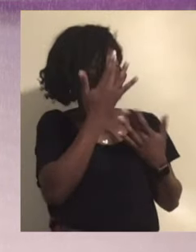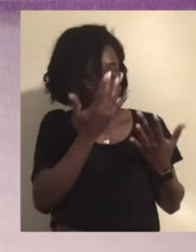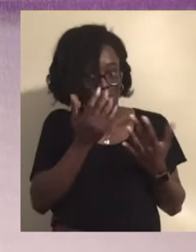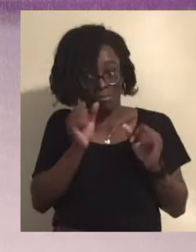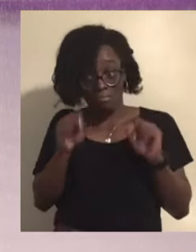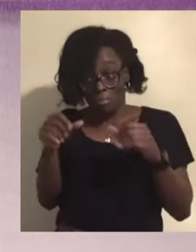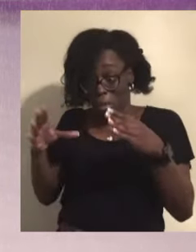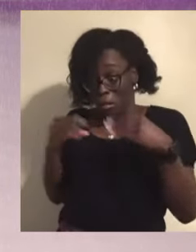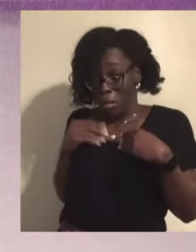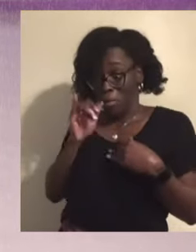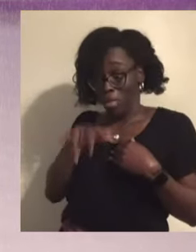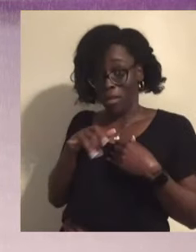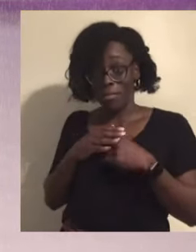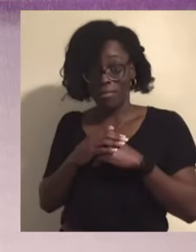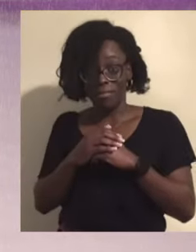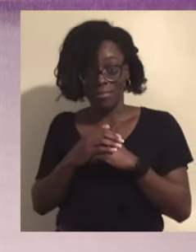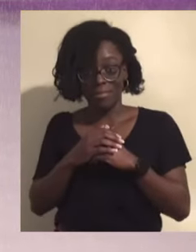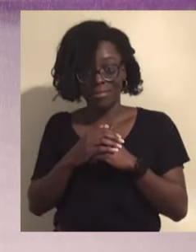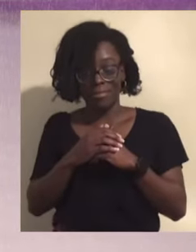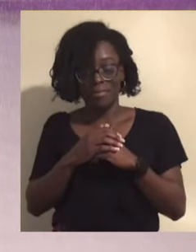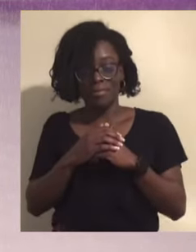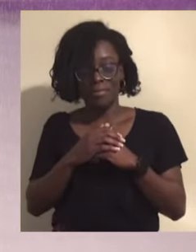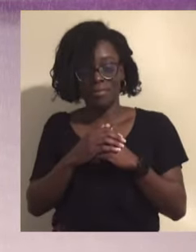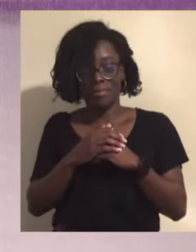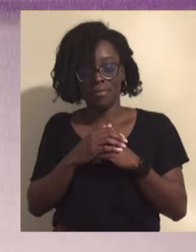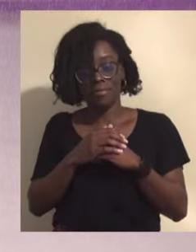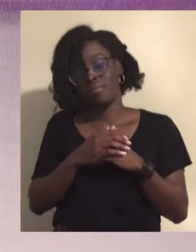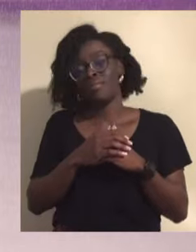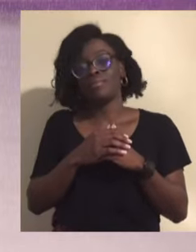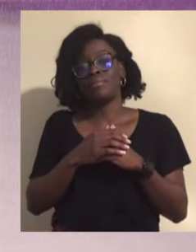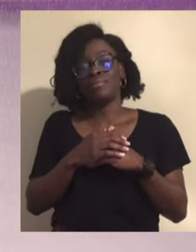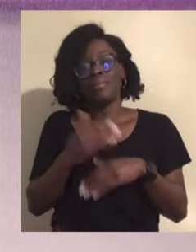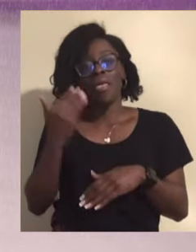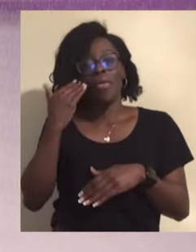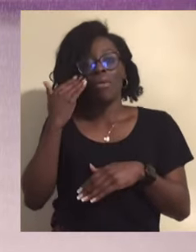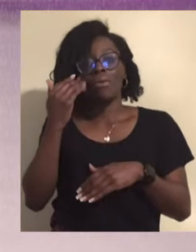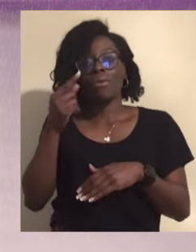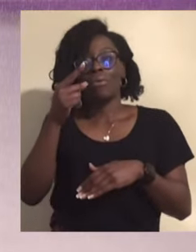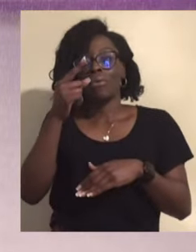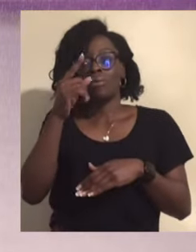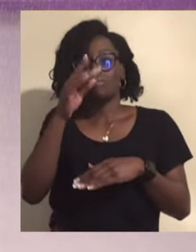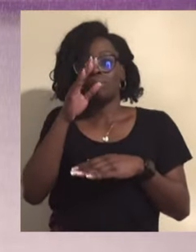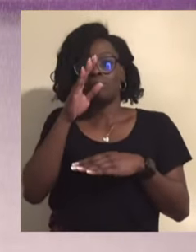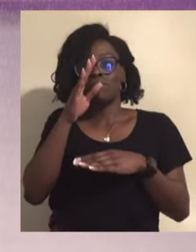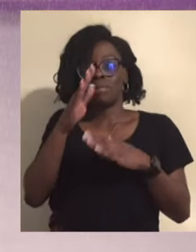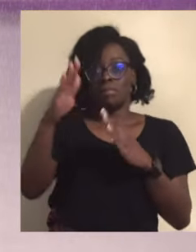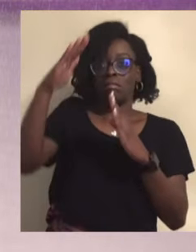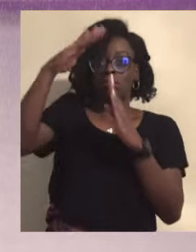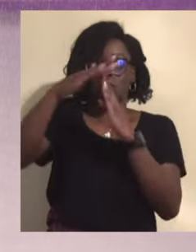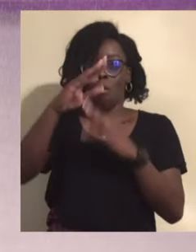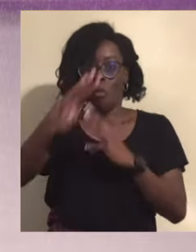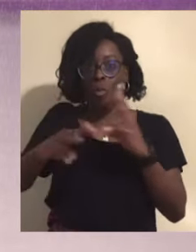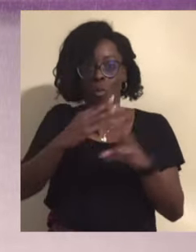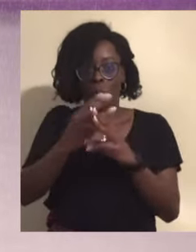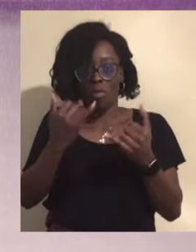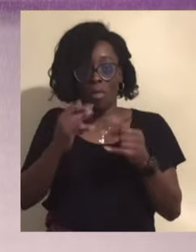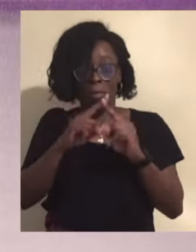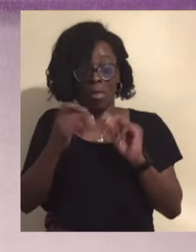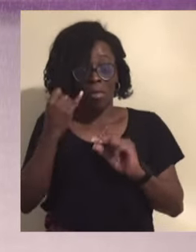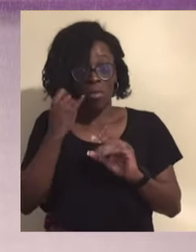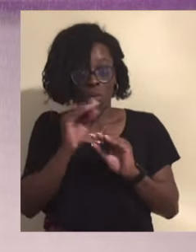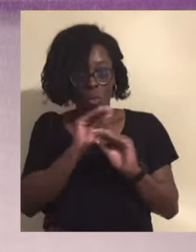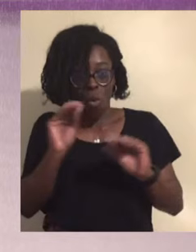on top of the world right now, but if you lose your job, can you stand?